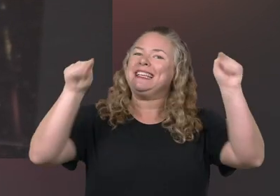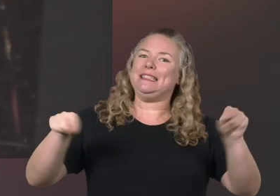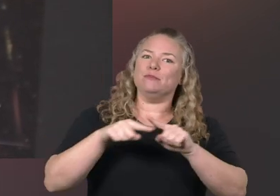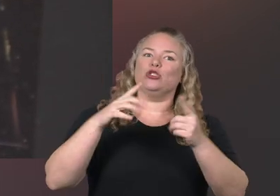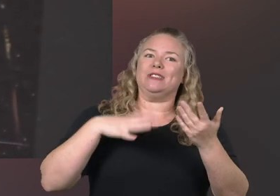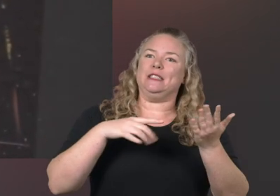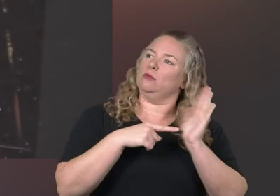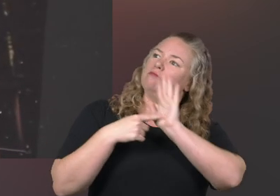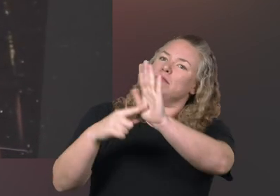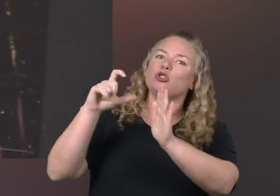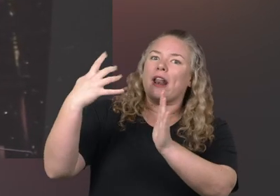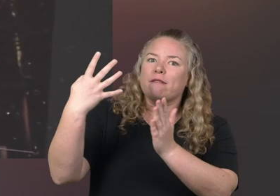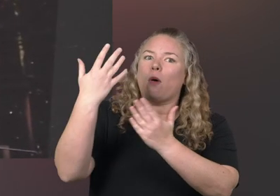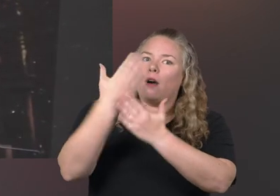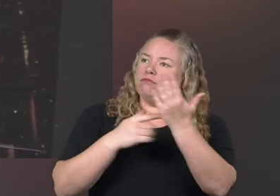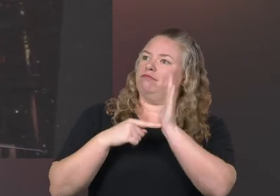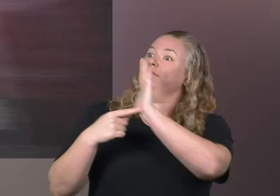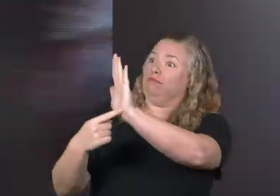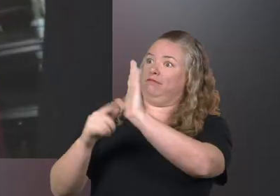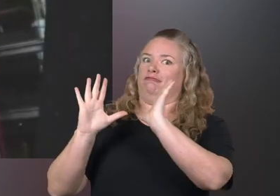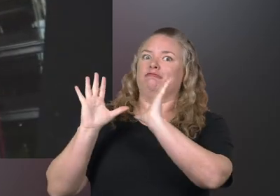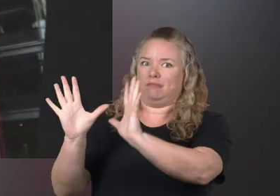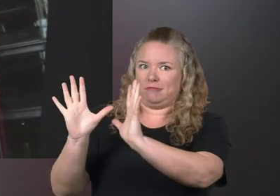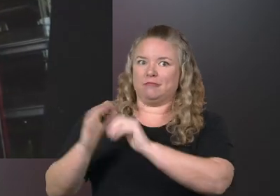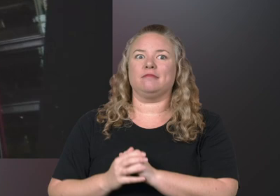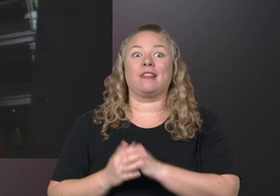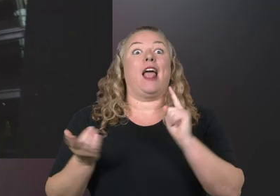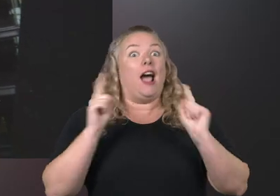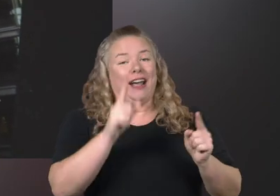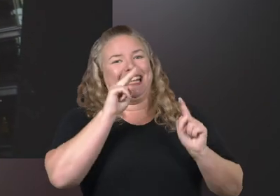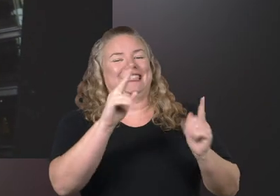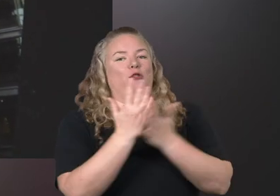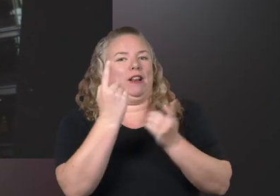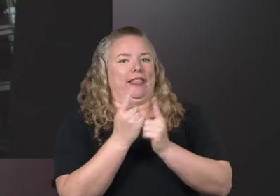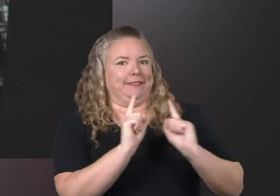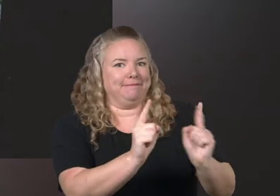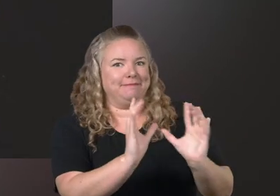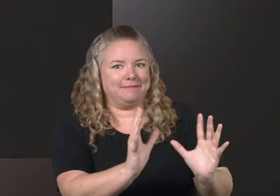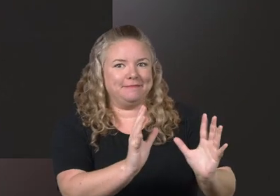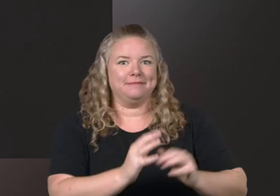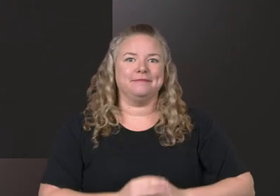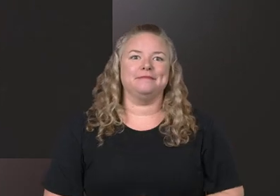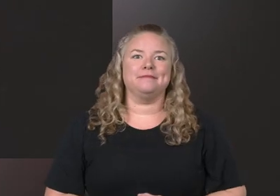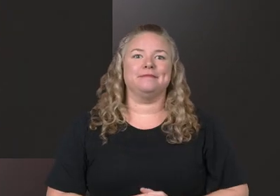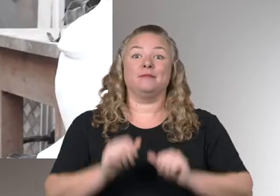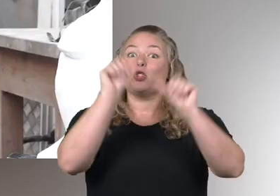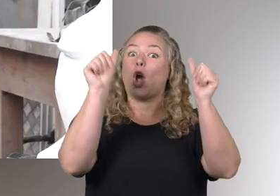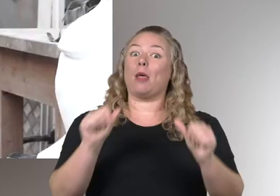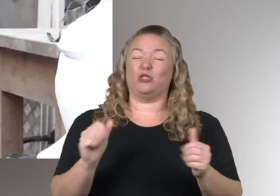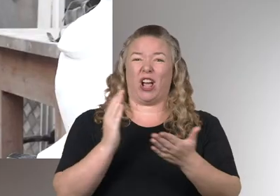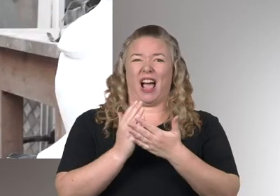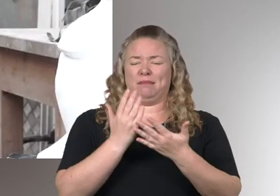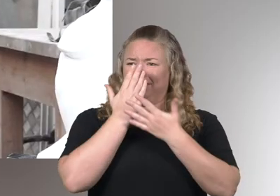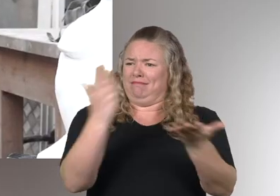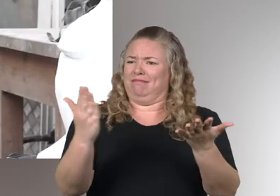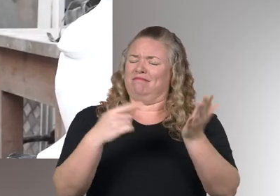are the images that we use to give to Channel 4. This is the real thing. Whilst the sculpture